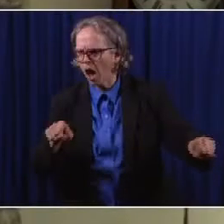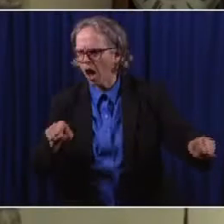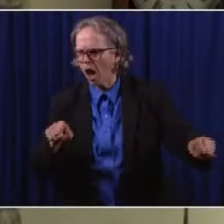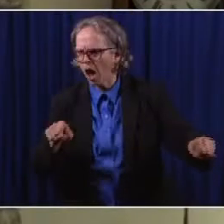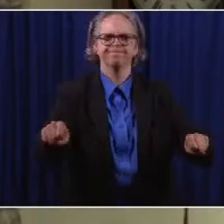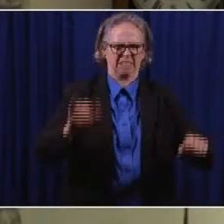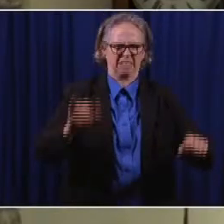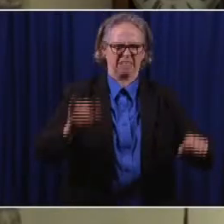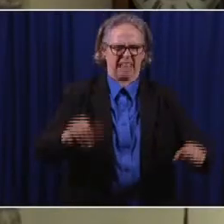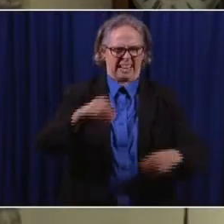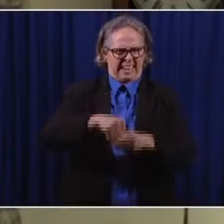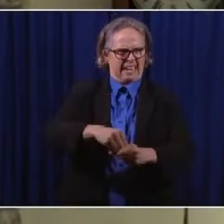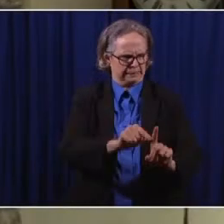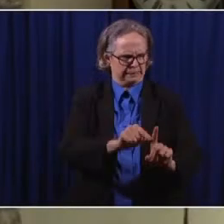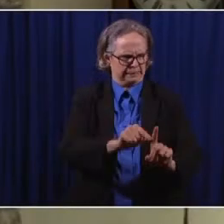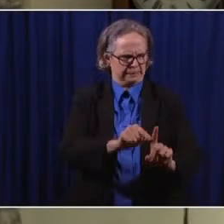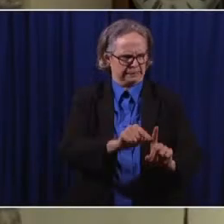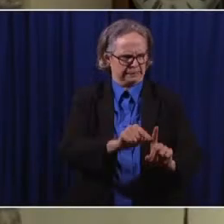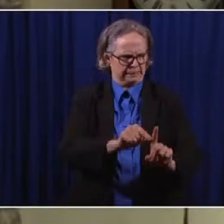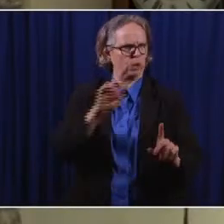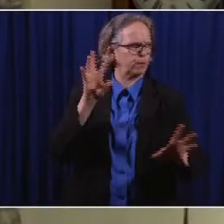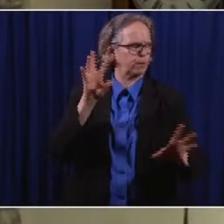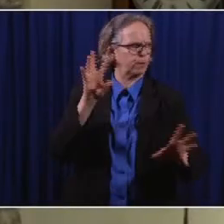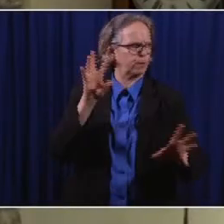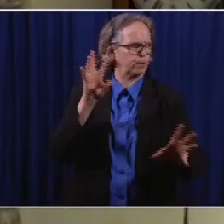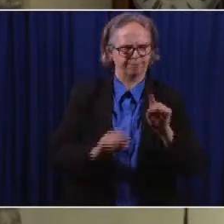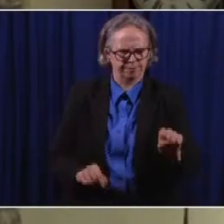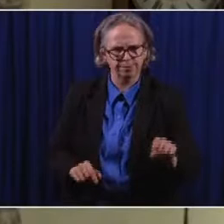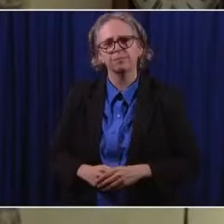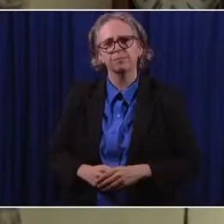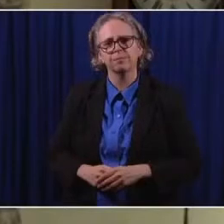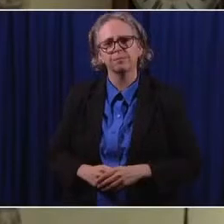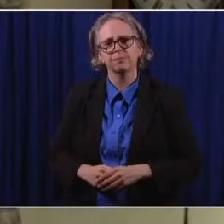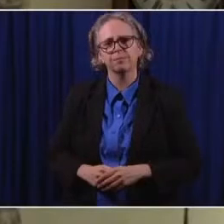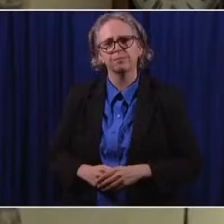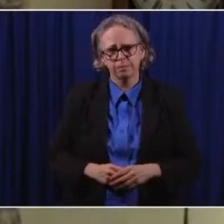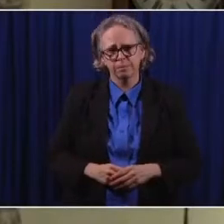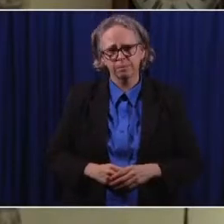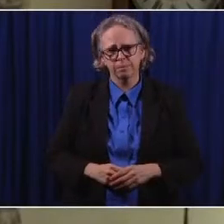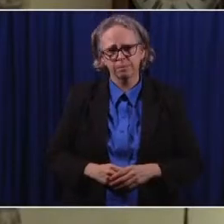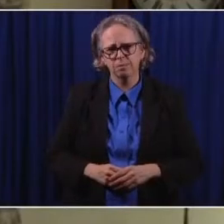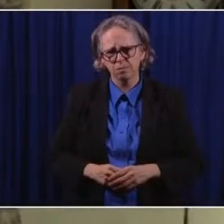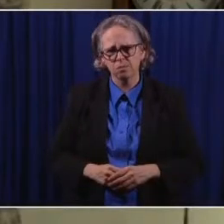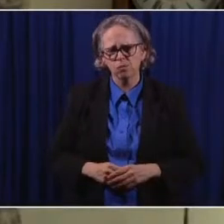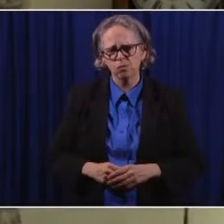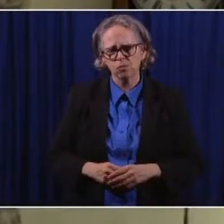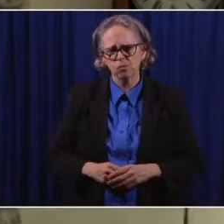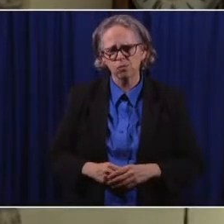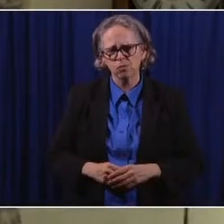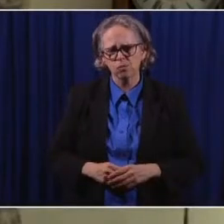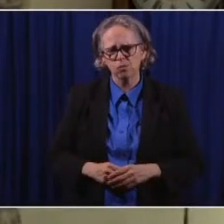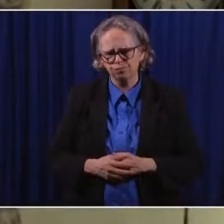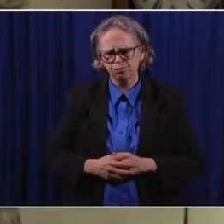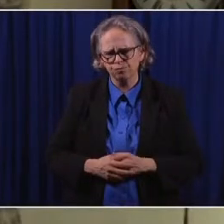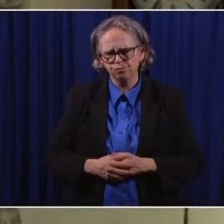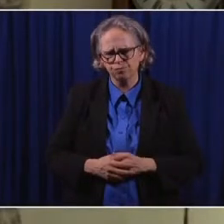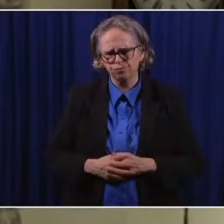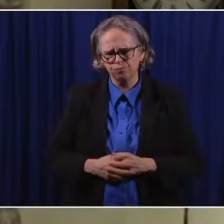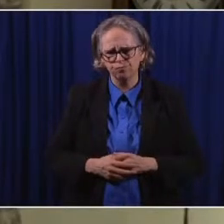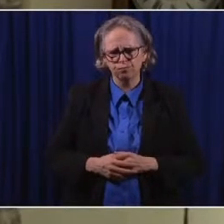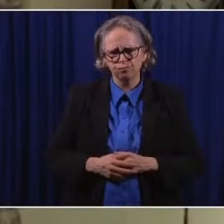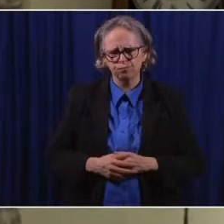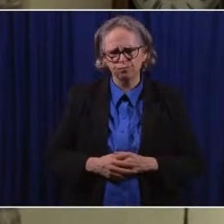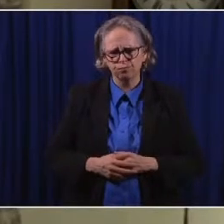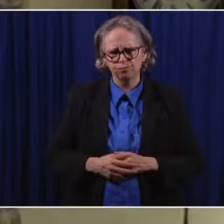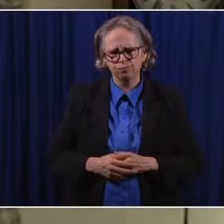with those 2 rapid student testing as well as the samples that we're talking about. We are currently